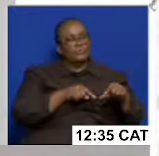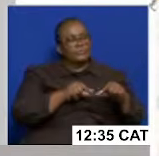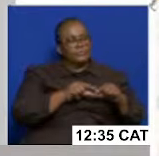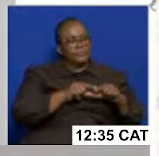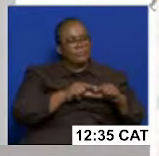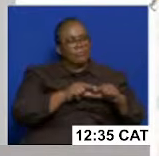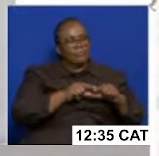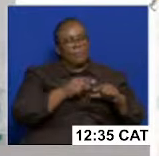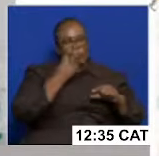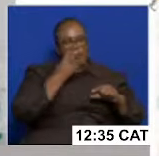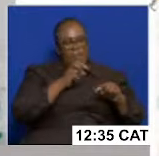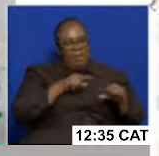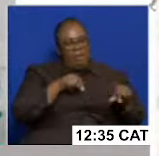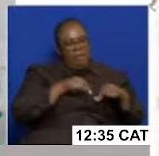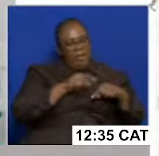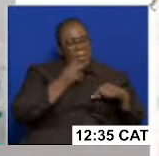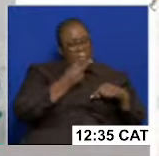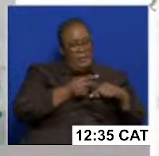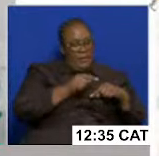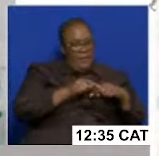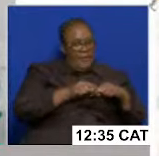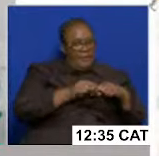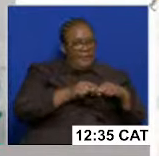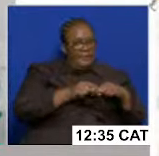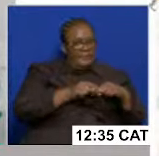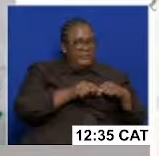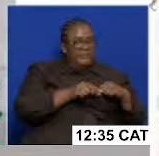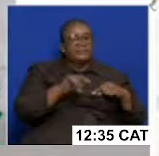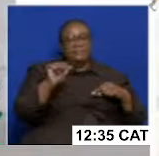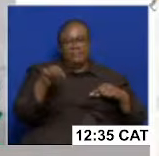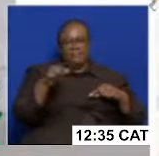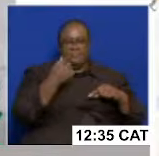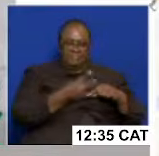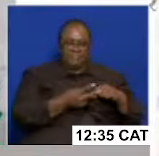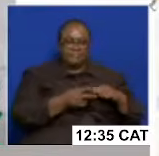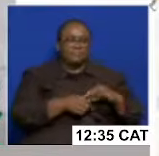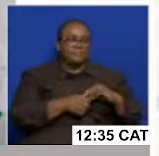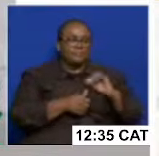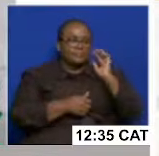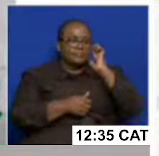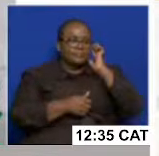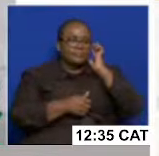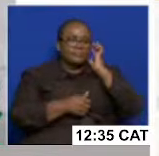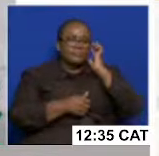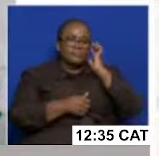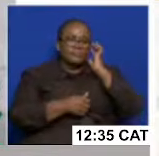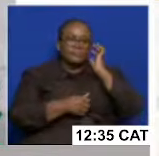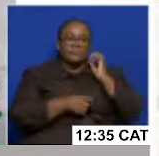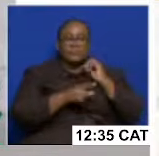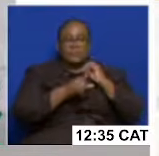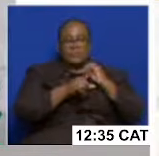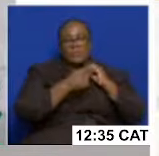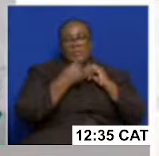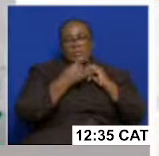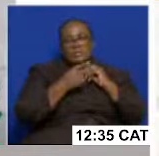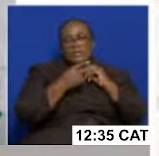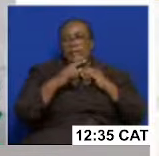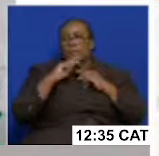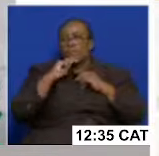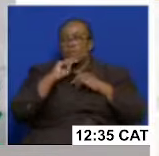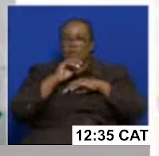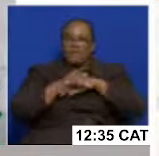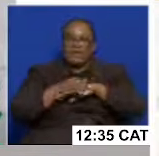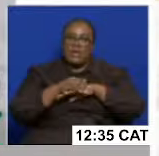that? Yes, I do. Thank you. And Officer Stoll says to you, "Morning, my friend. Please let me know if